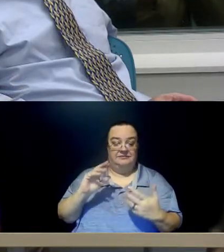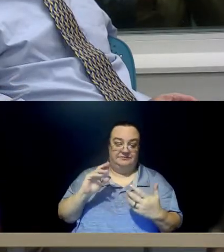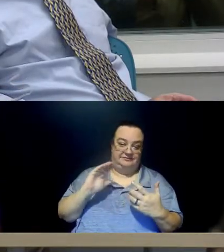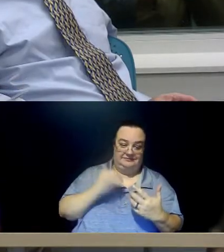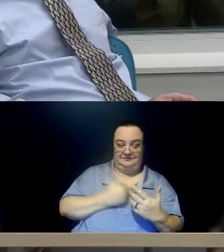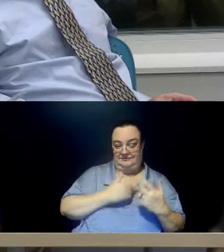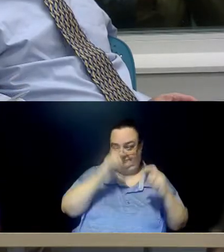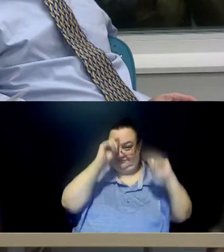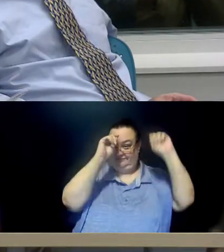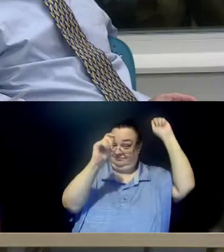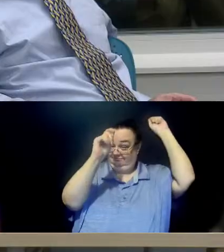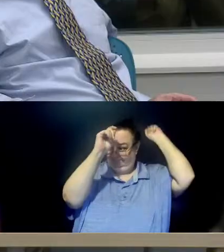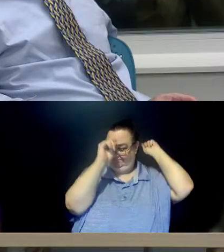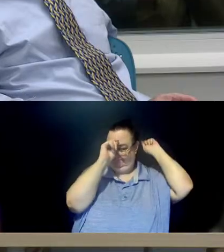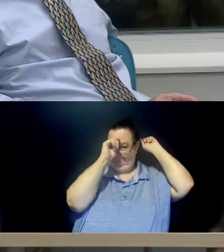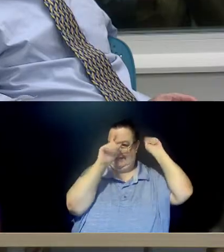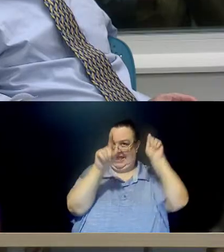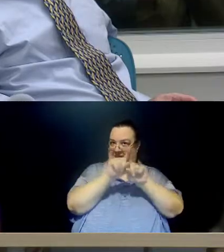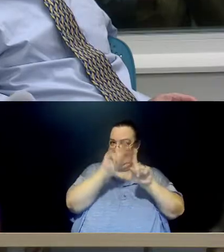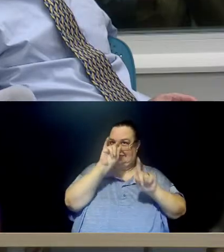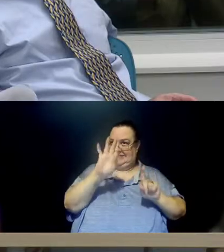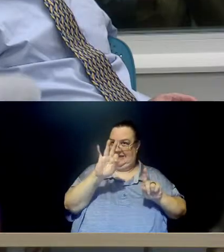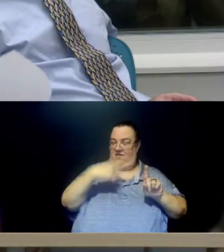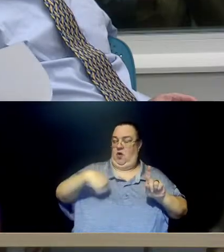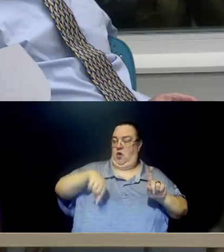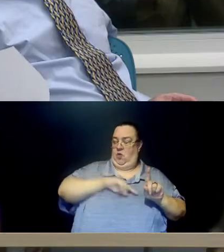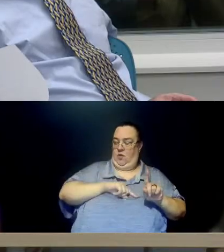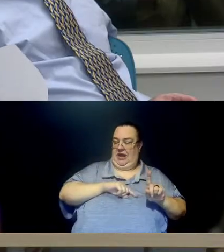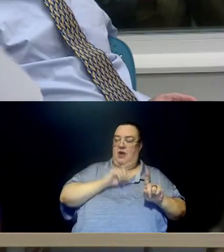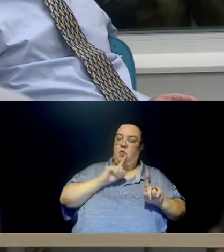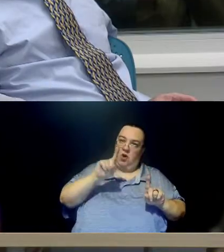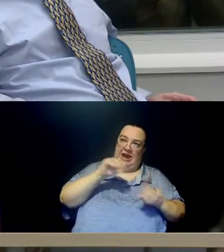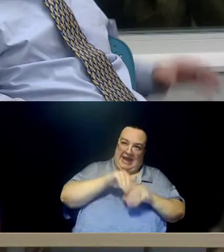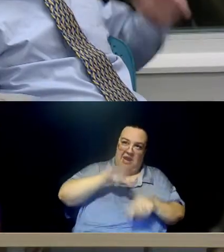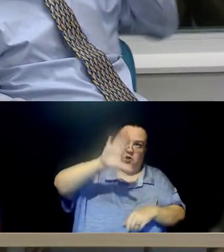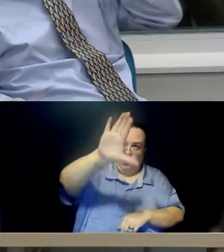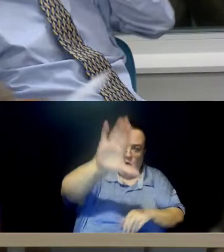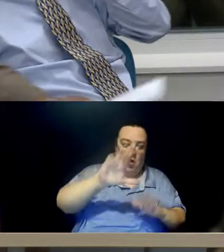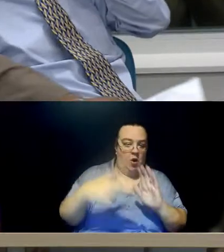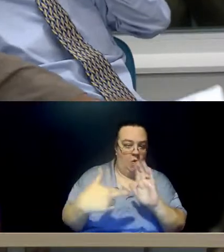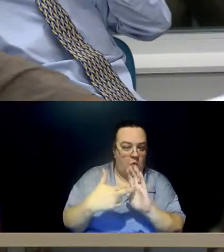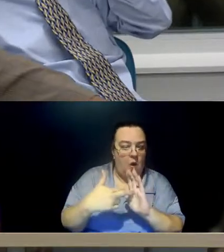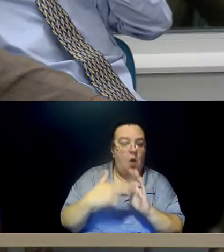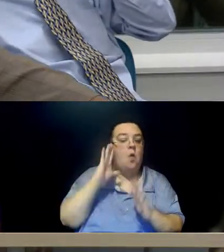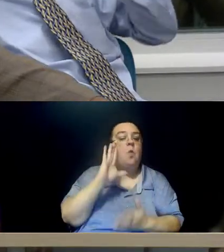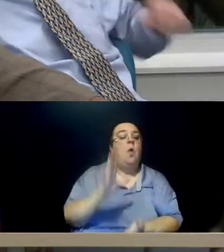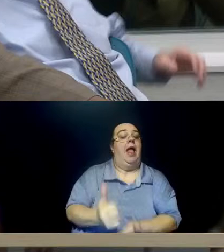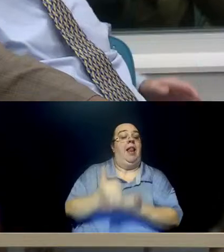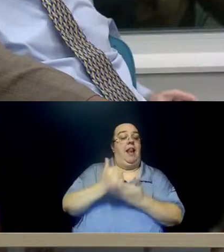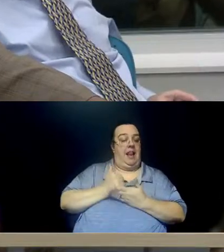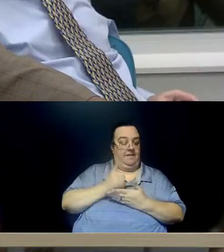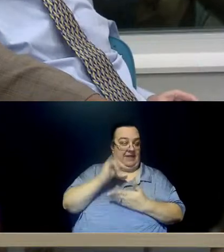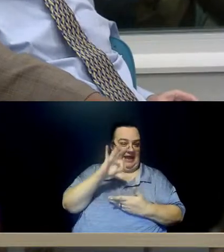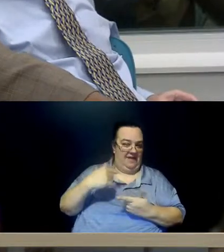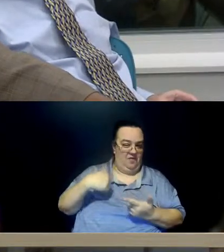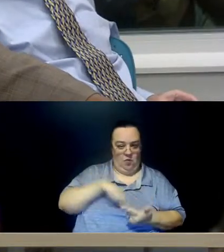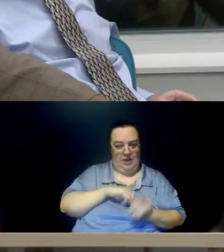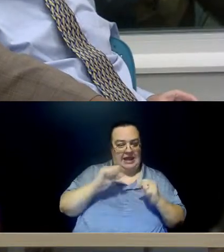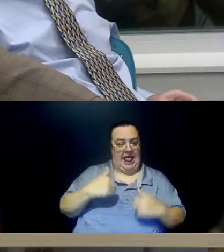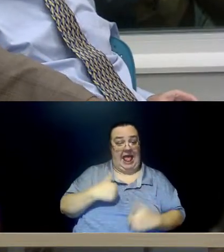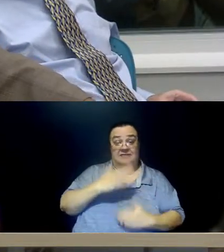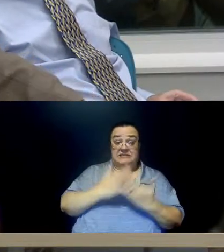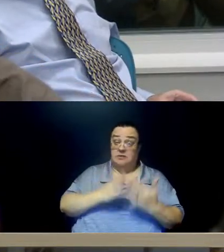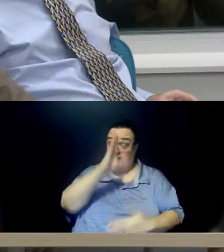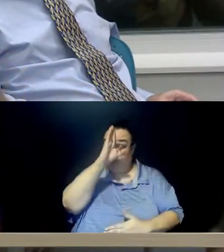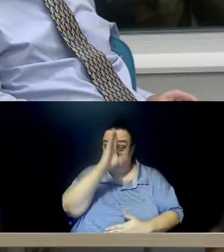we were you all. So it would be helpful if we can get some direct input from you